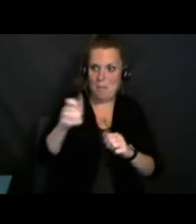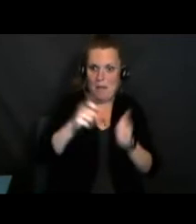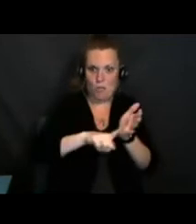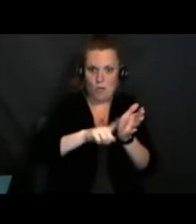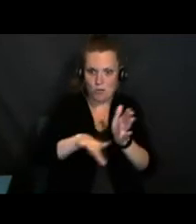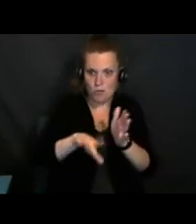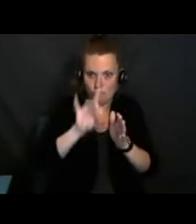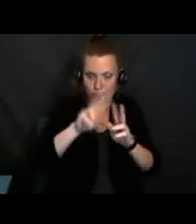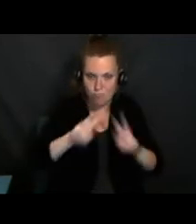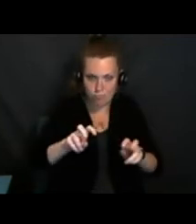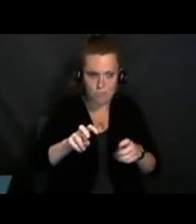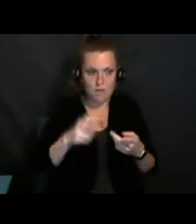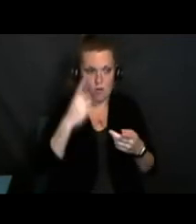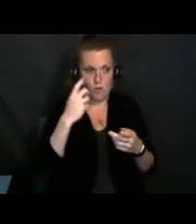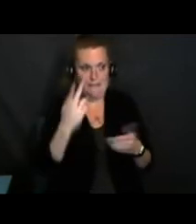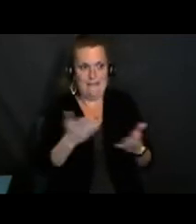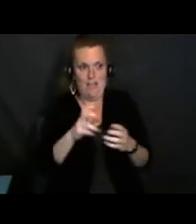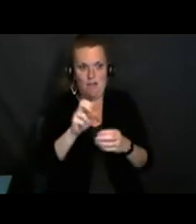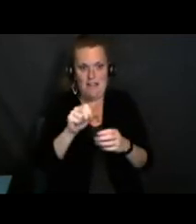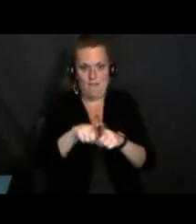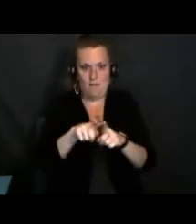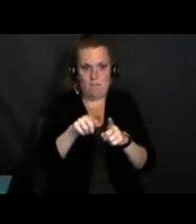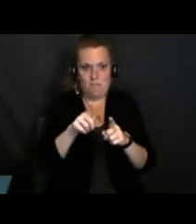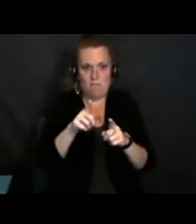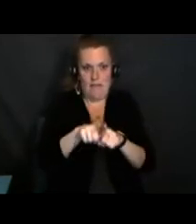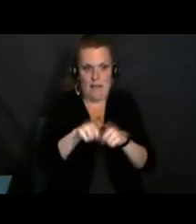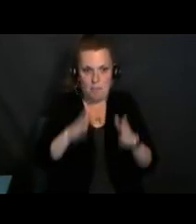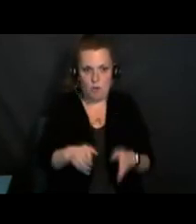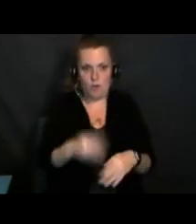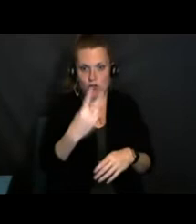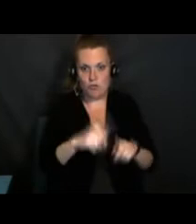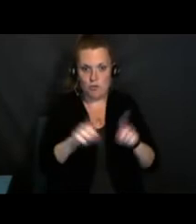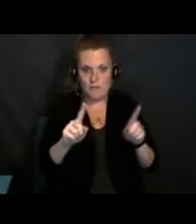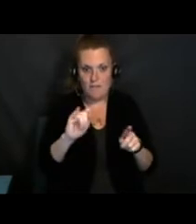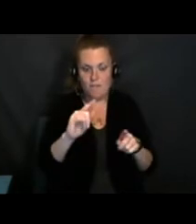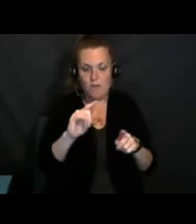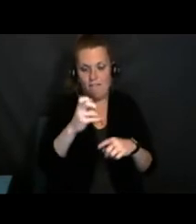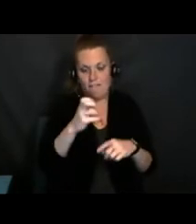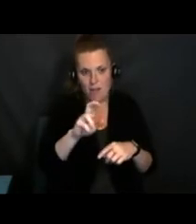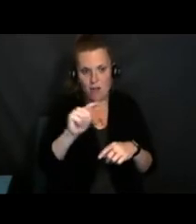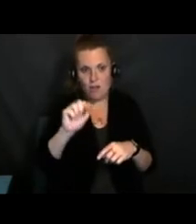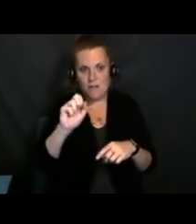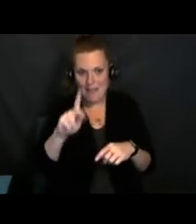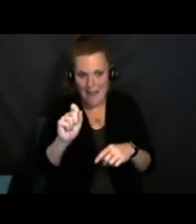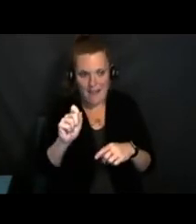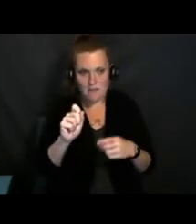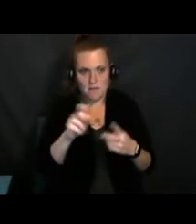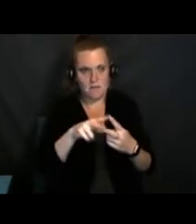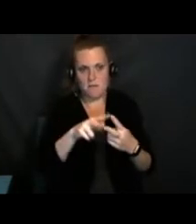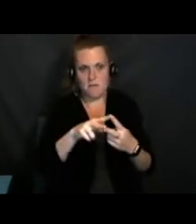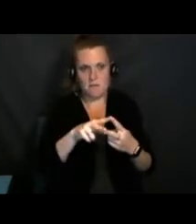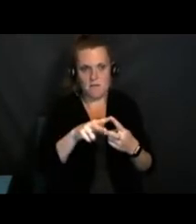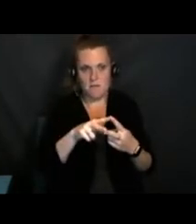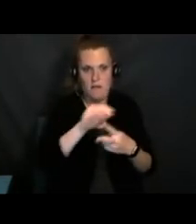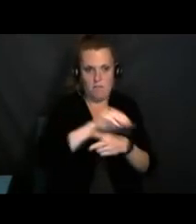same individuals using two different finger tasks, tackling different aspects of fingers is differently